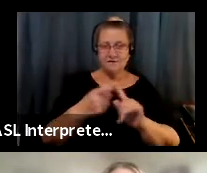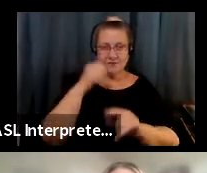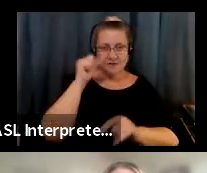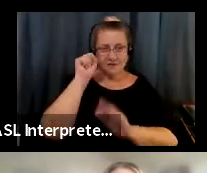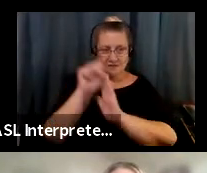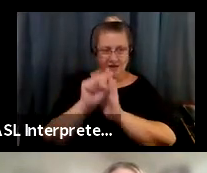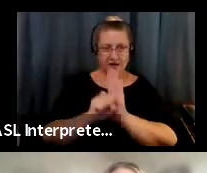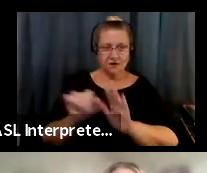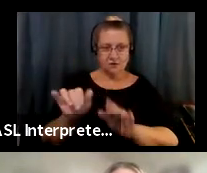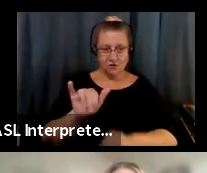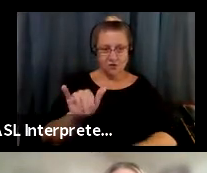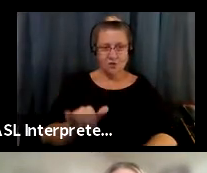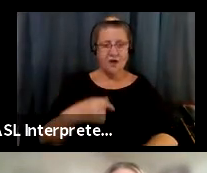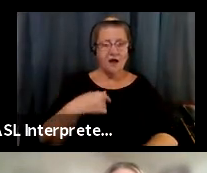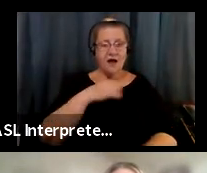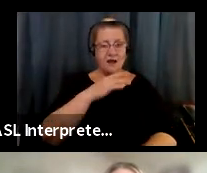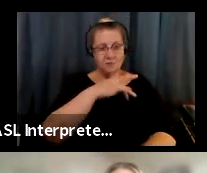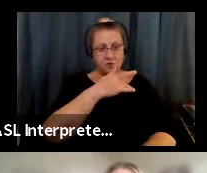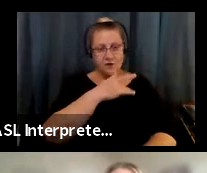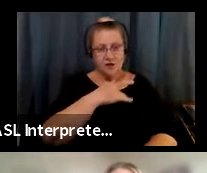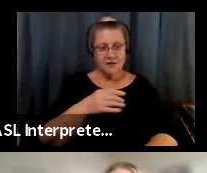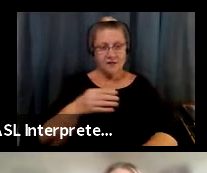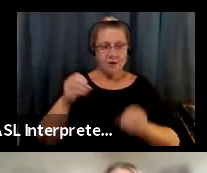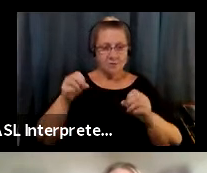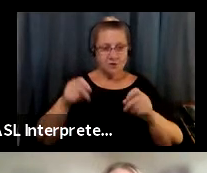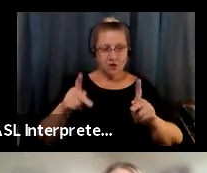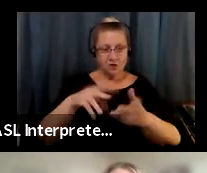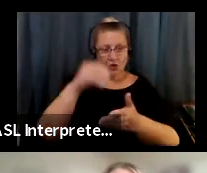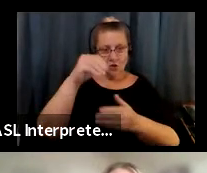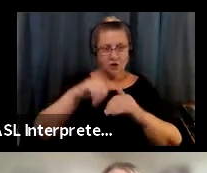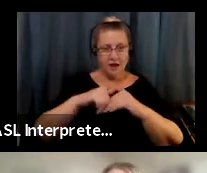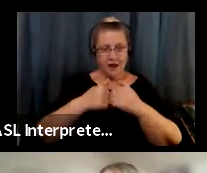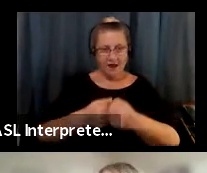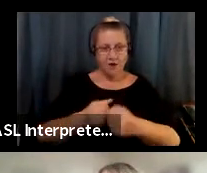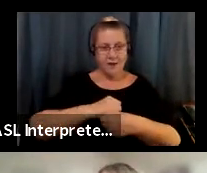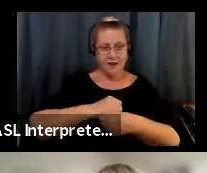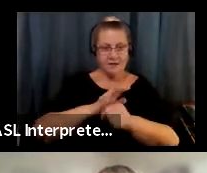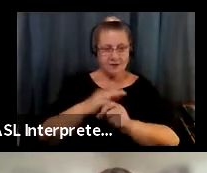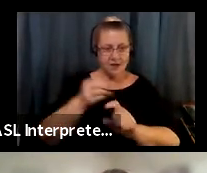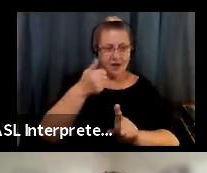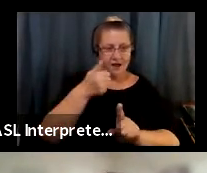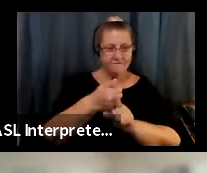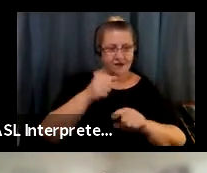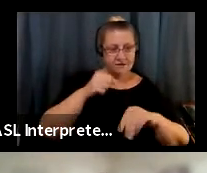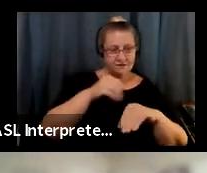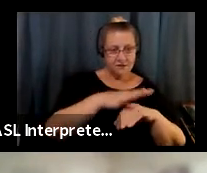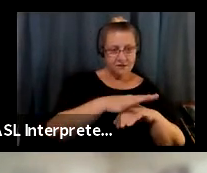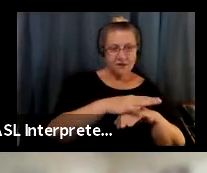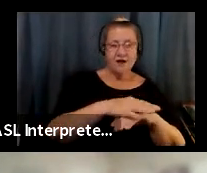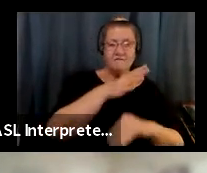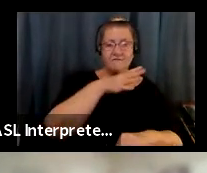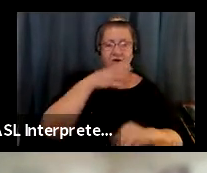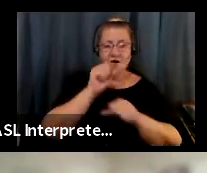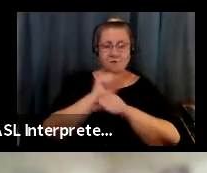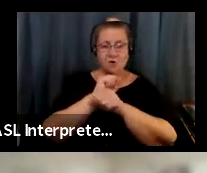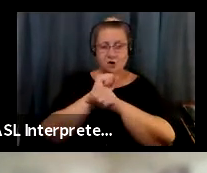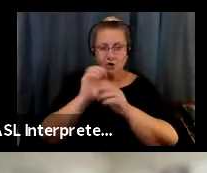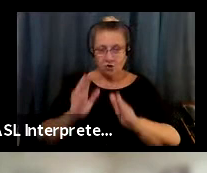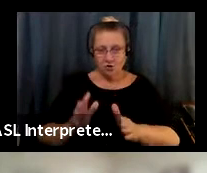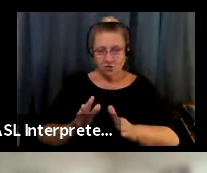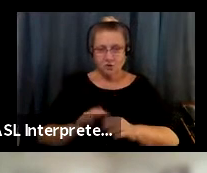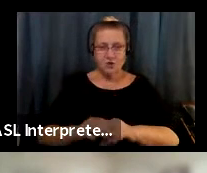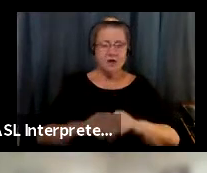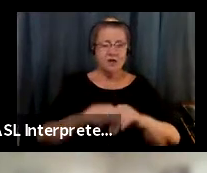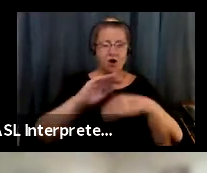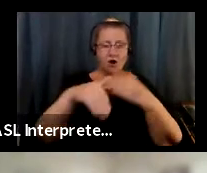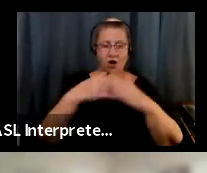I deeply appreciate the chance to learn how the pandemic affects farm workers, low-income families of color, community health workers,